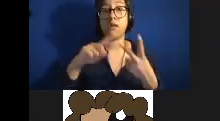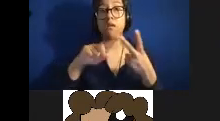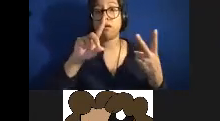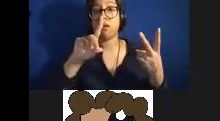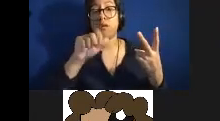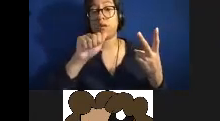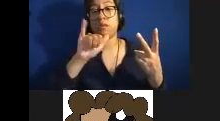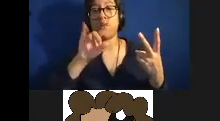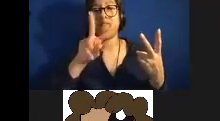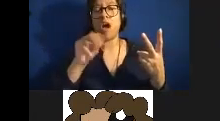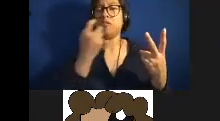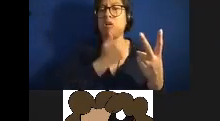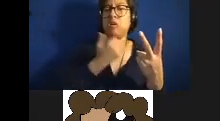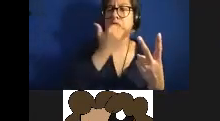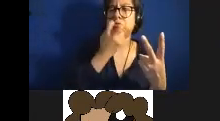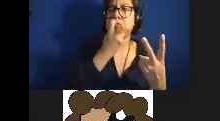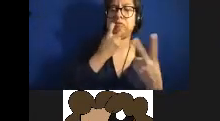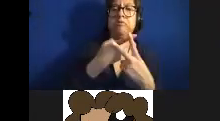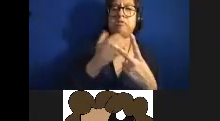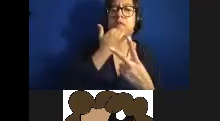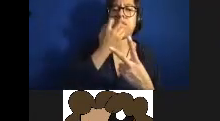Tahida, I think I'm saying your name wrong, I'm sorry.